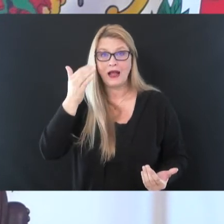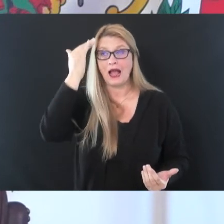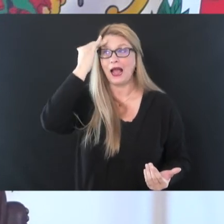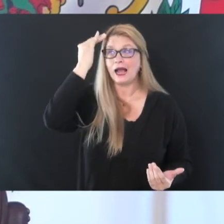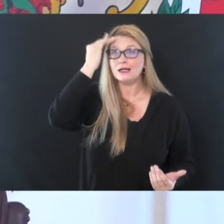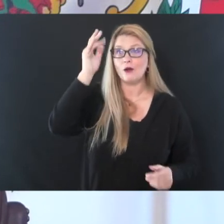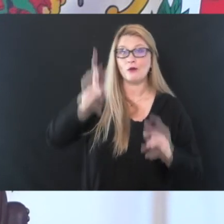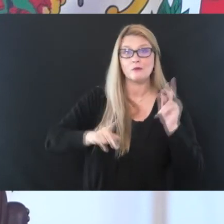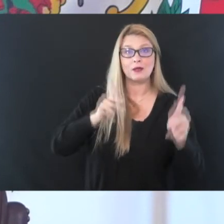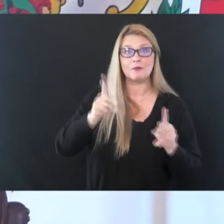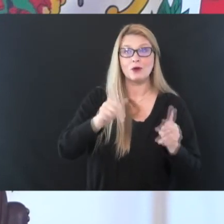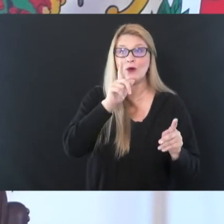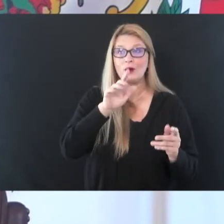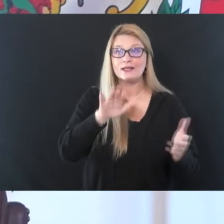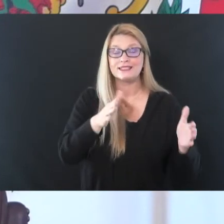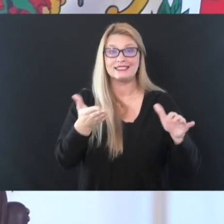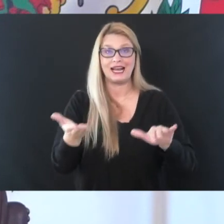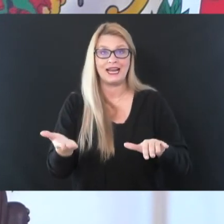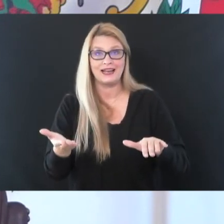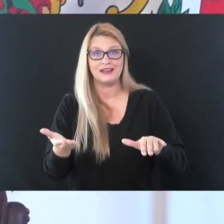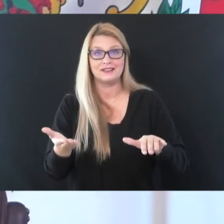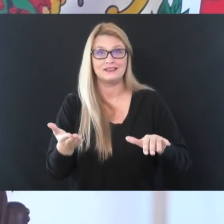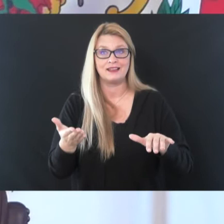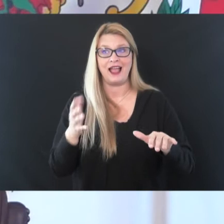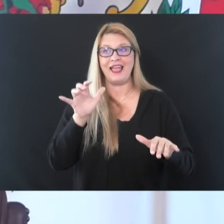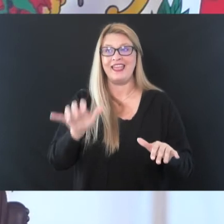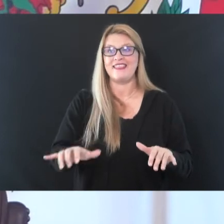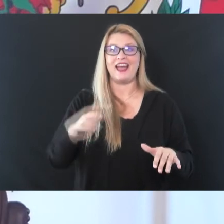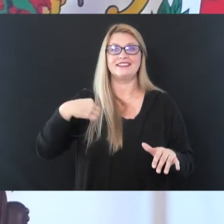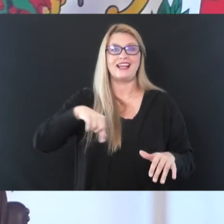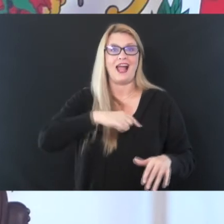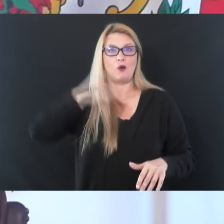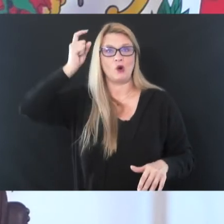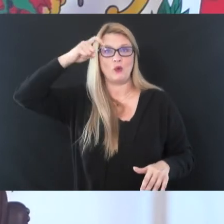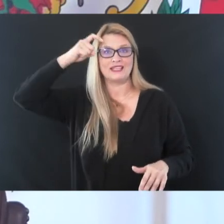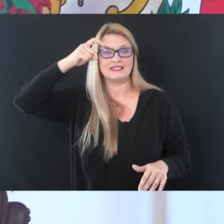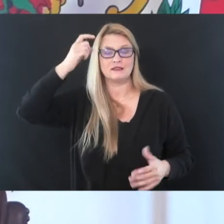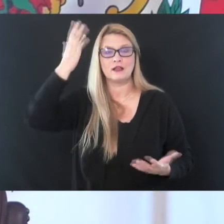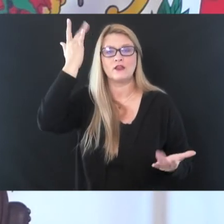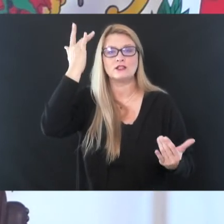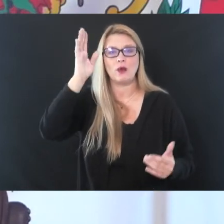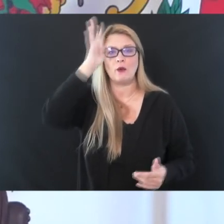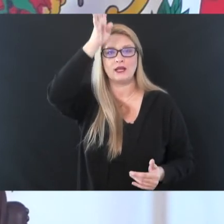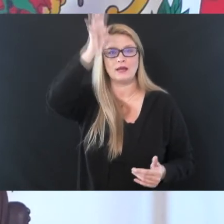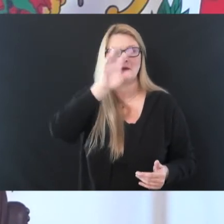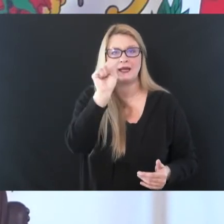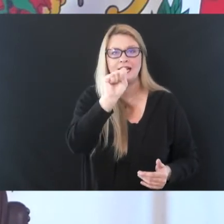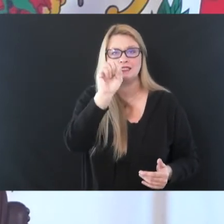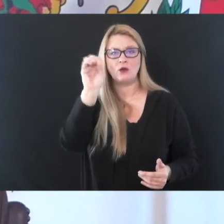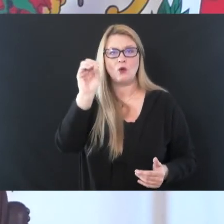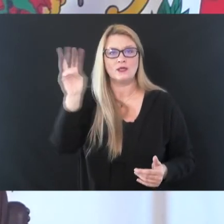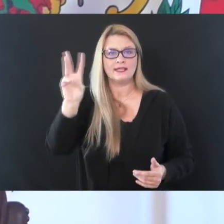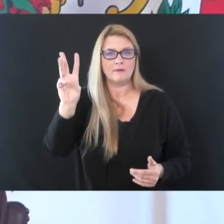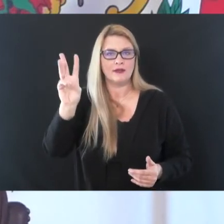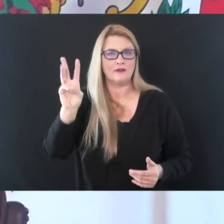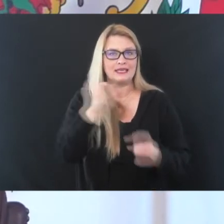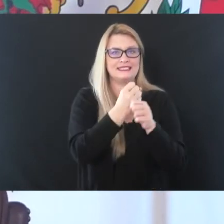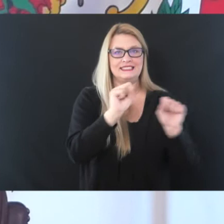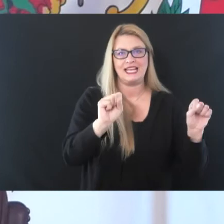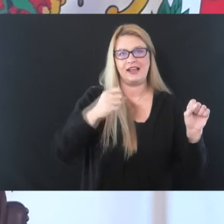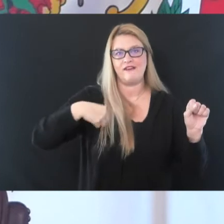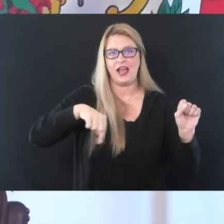losing absolutely are the wisdom. That's why we came up with Operation Save Our Wisdom. That's why